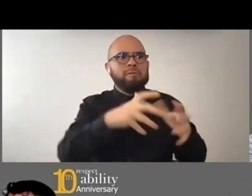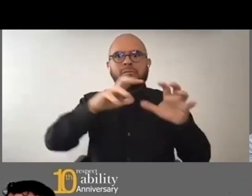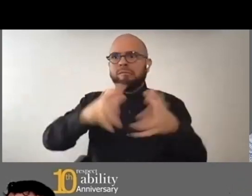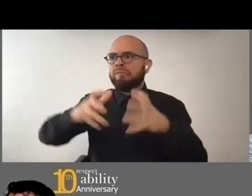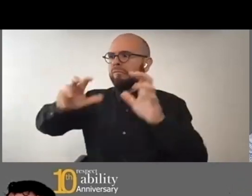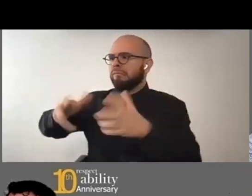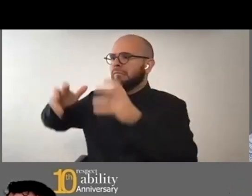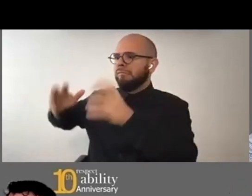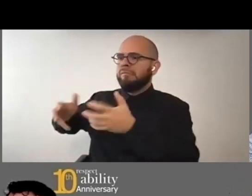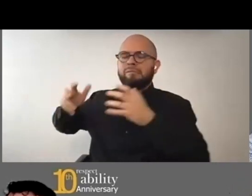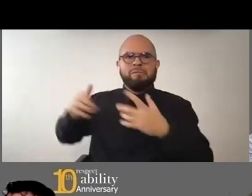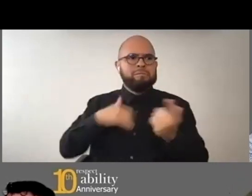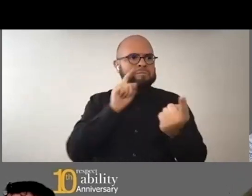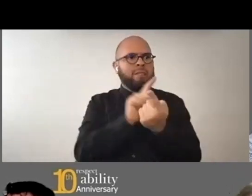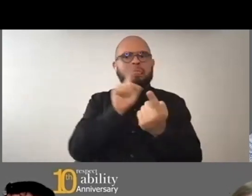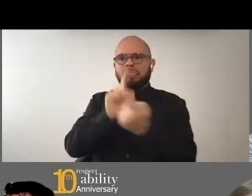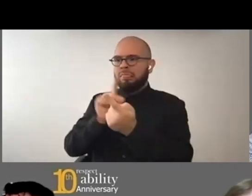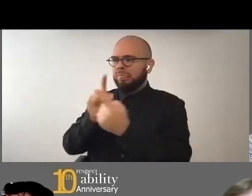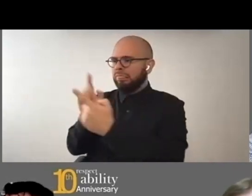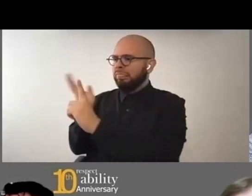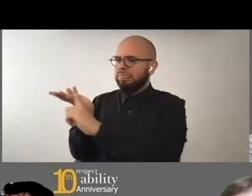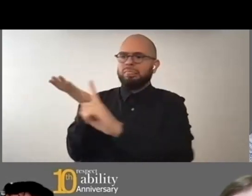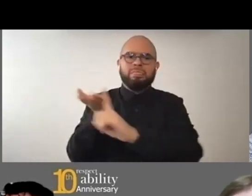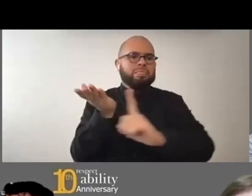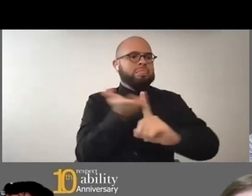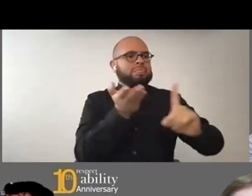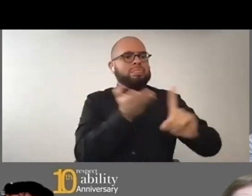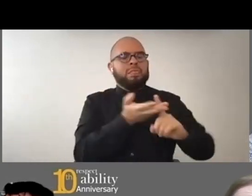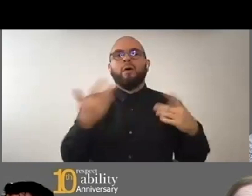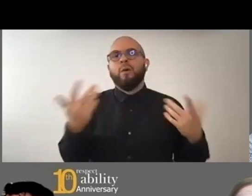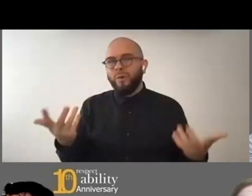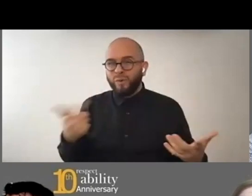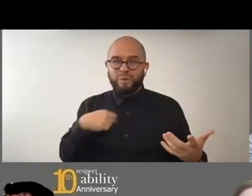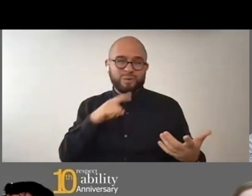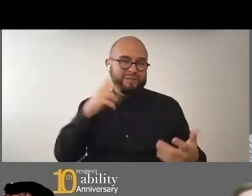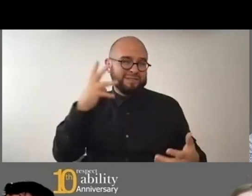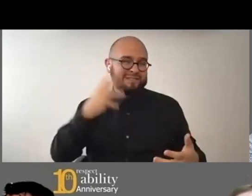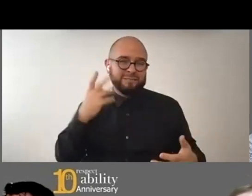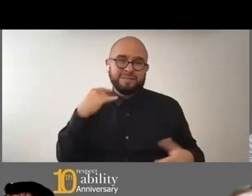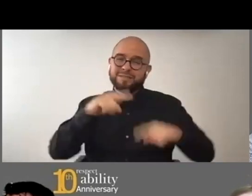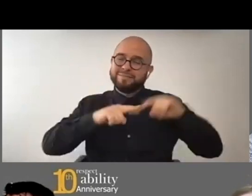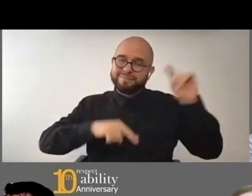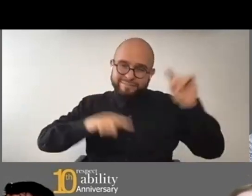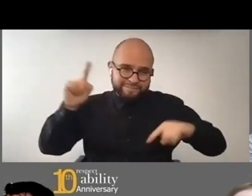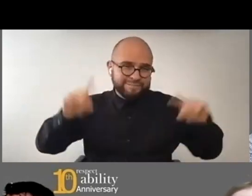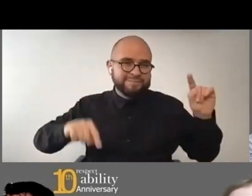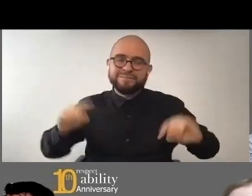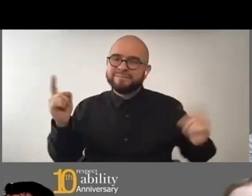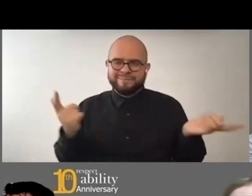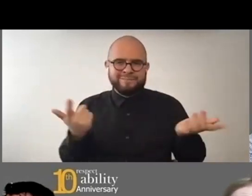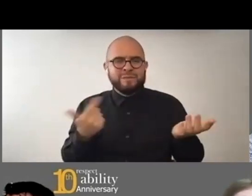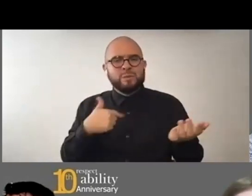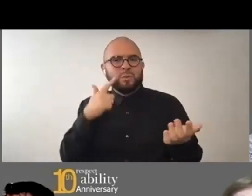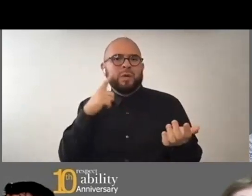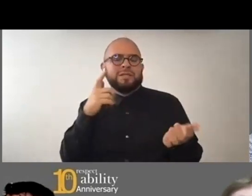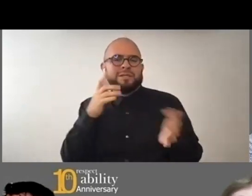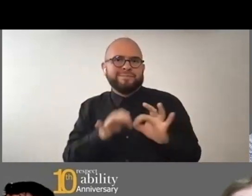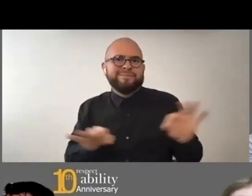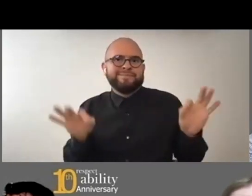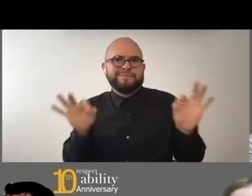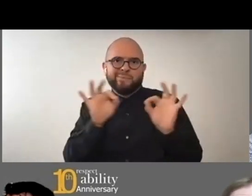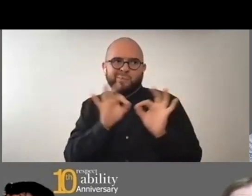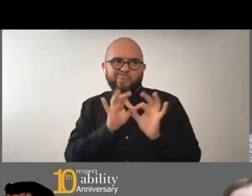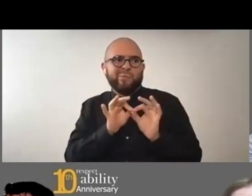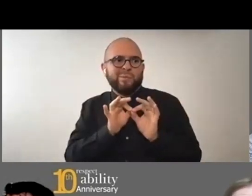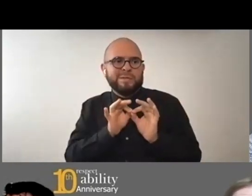group, the experiences that you have can vary. And so you really have to, I think, it's very helpful to